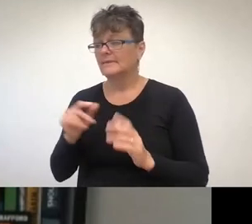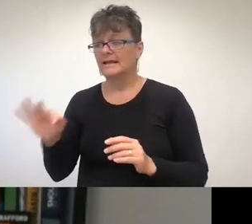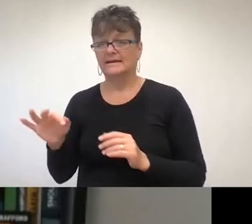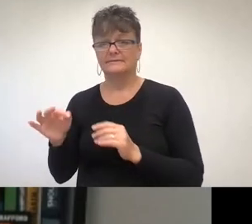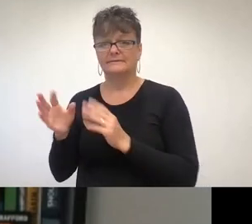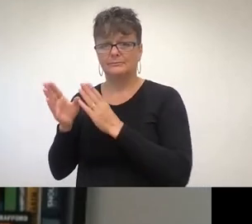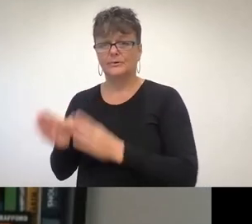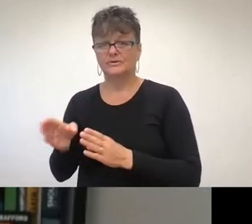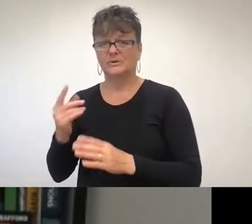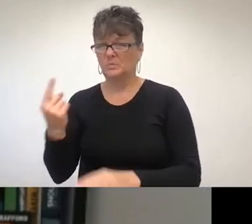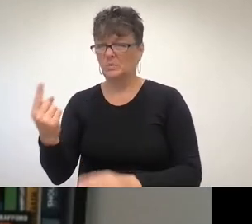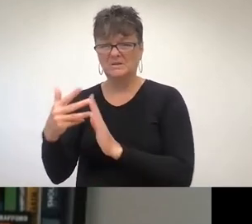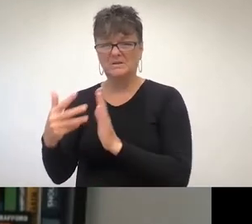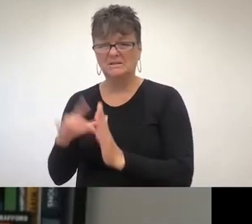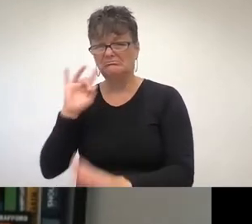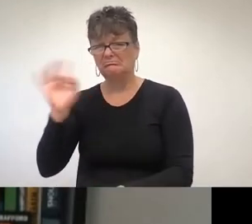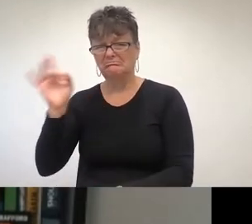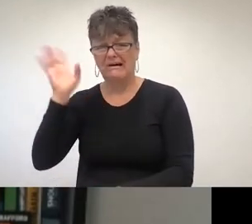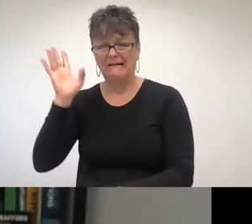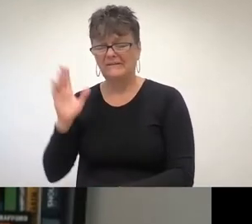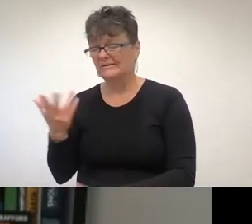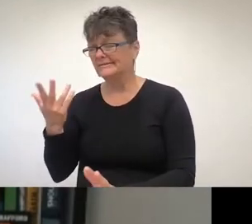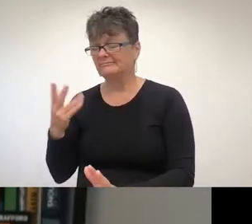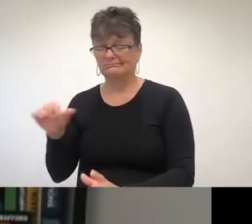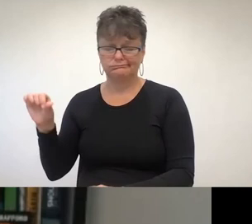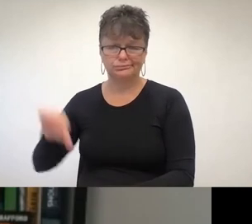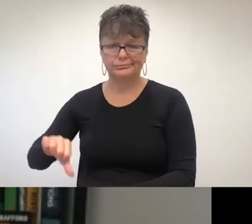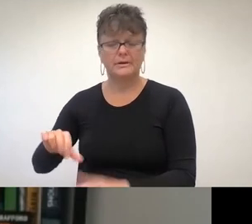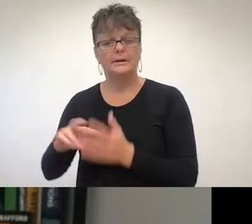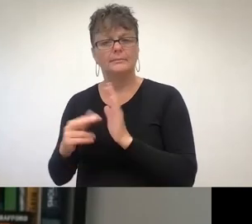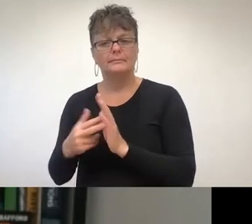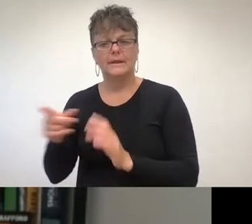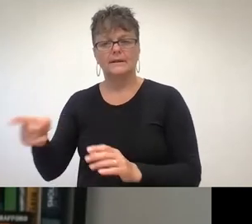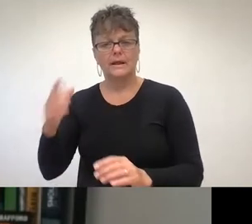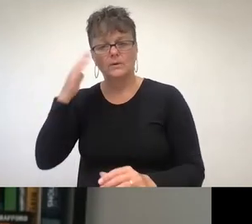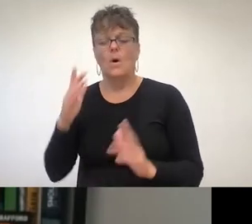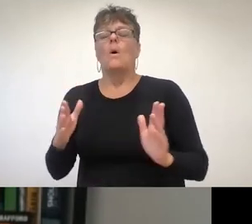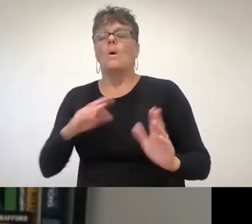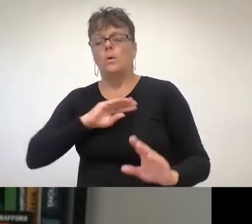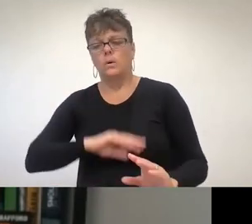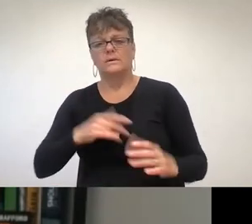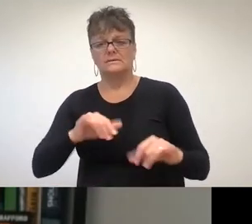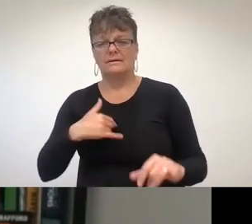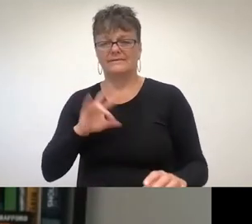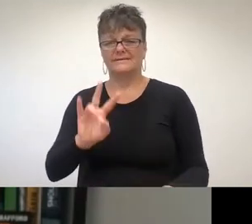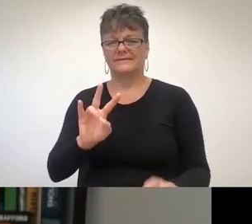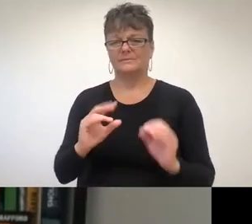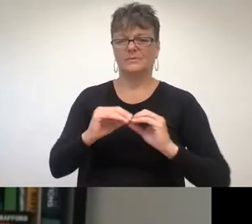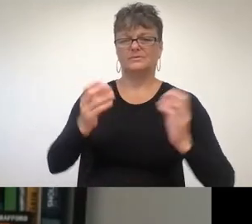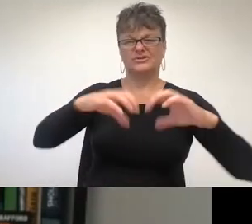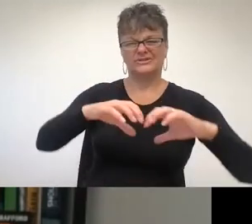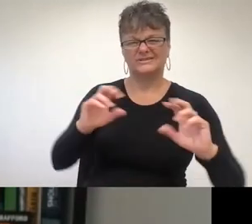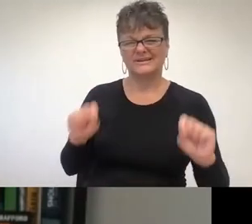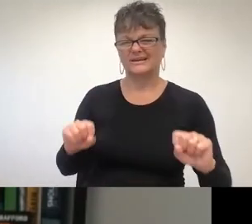to recognize that they need to do things differently to be successful, again, it's not game over. So thinking about the structure and the frequency and the amount